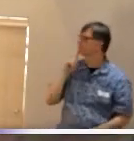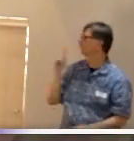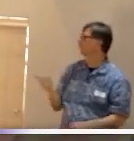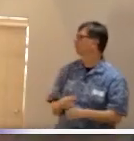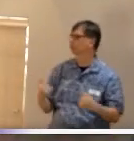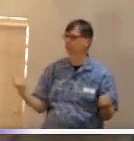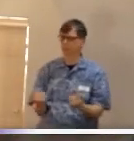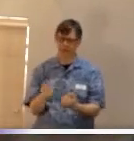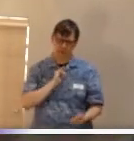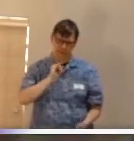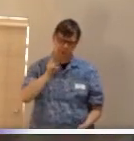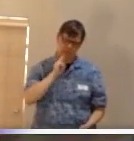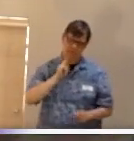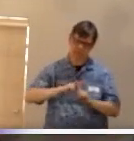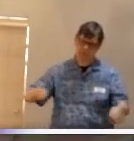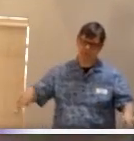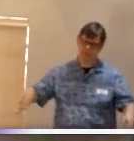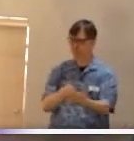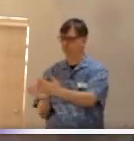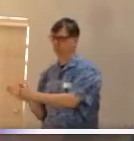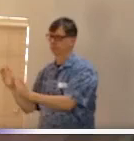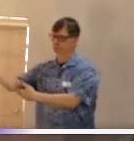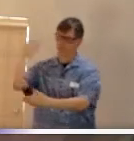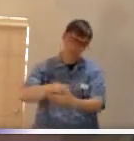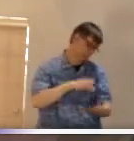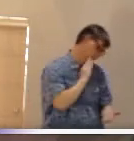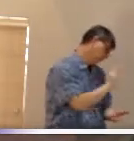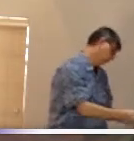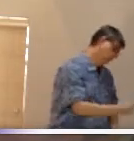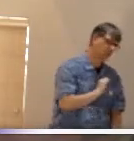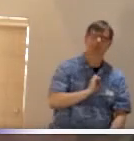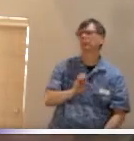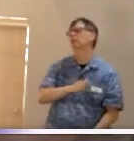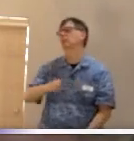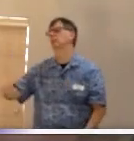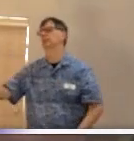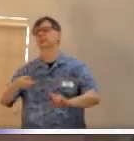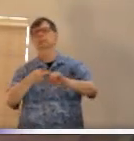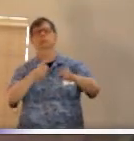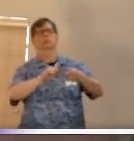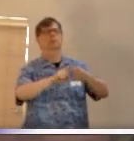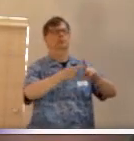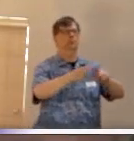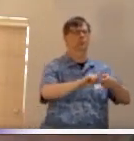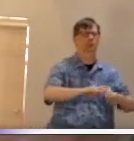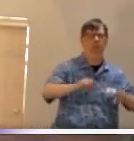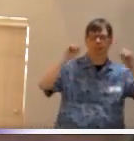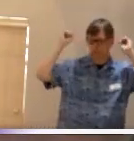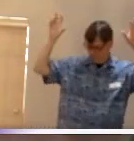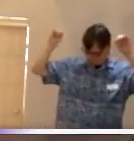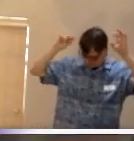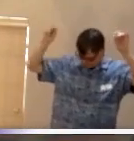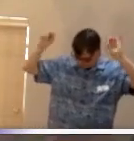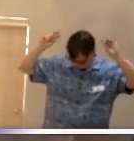I am, as I turn into the truth of who I am, everything starts to change, and this